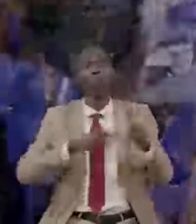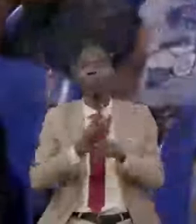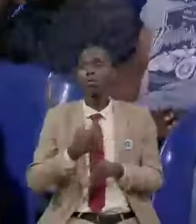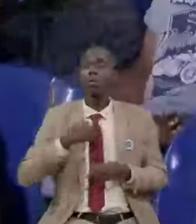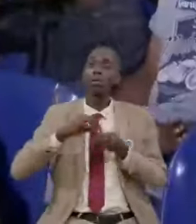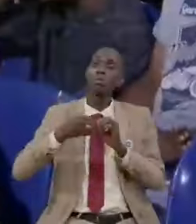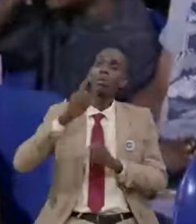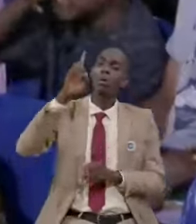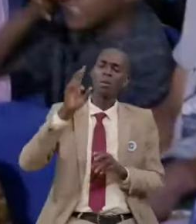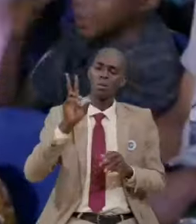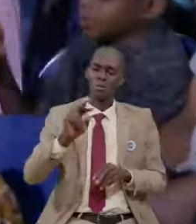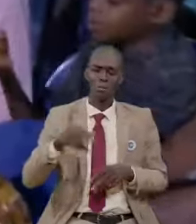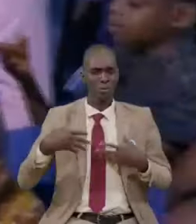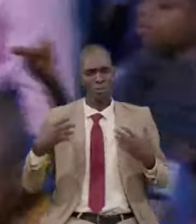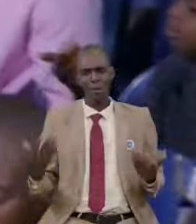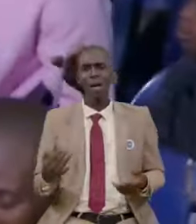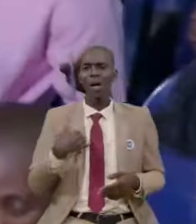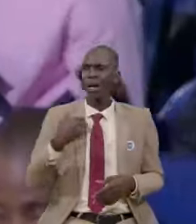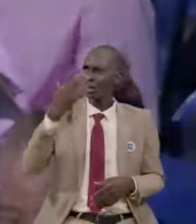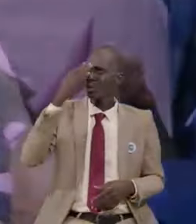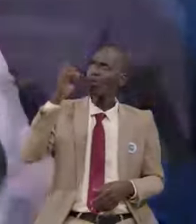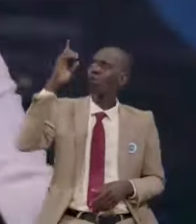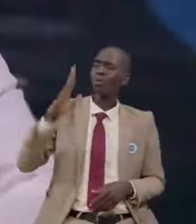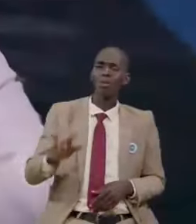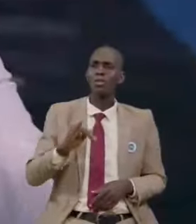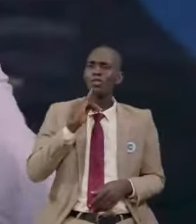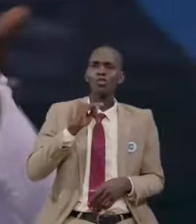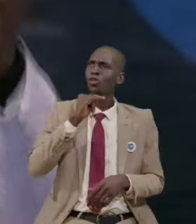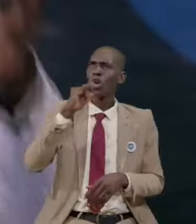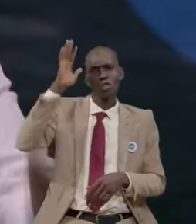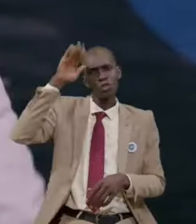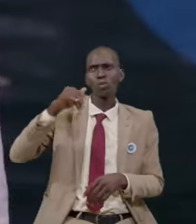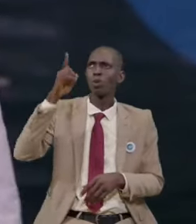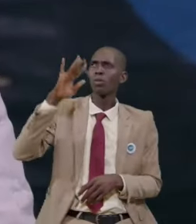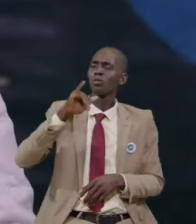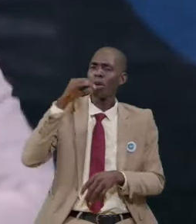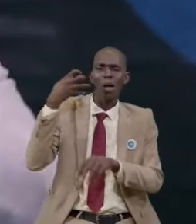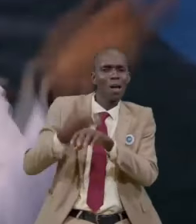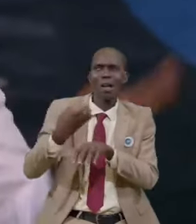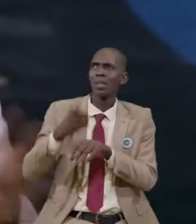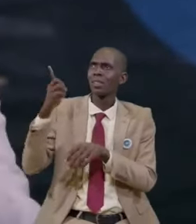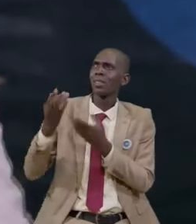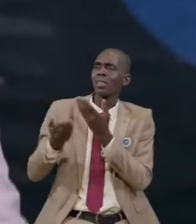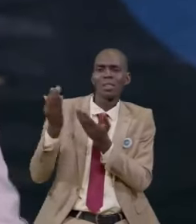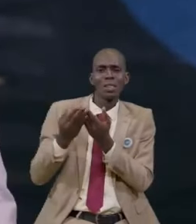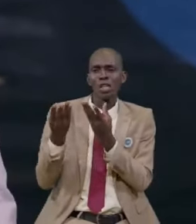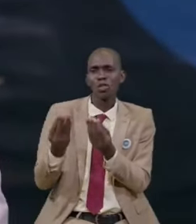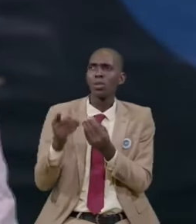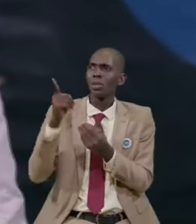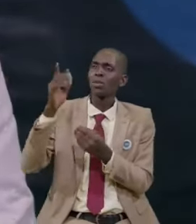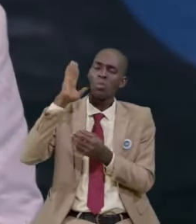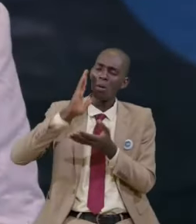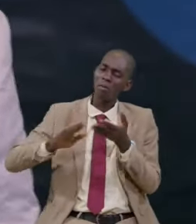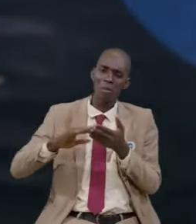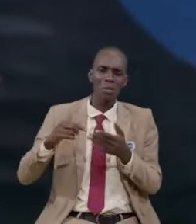that will forgive? You're familiar now with the advocate. Oh, the advocate, he will forgive. So let me go ahead